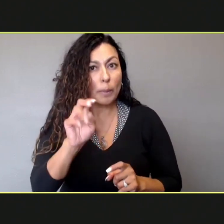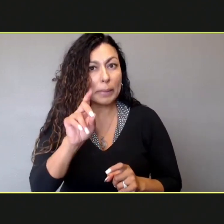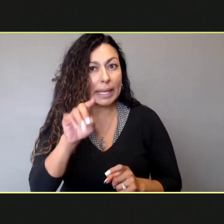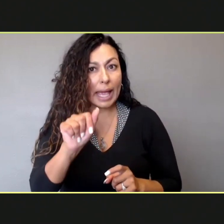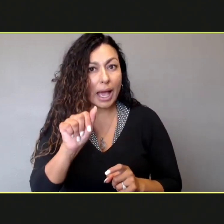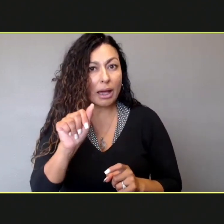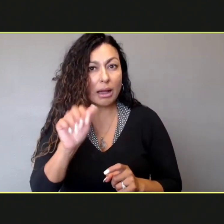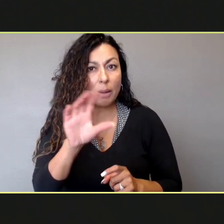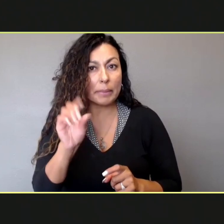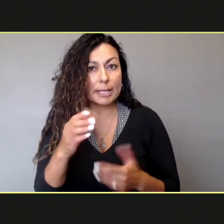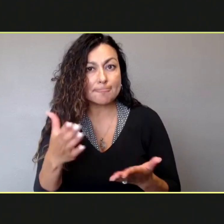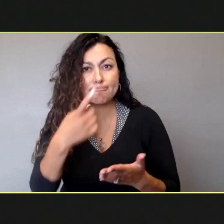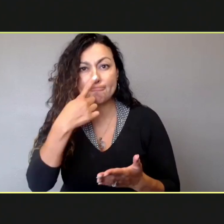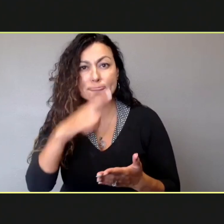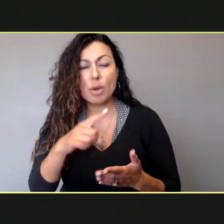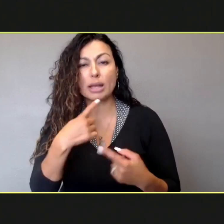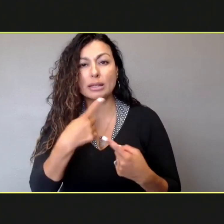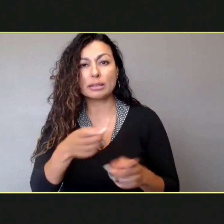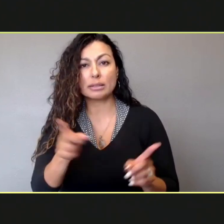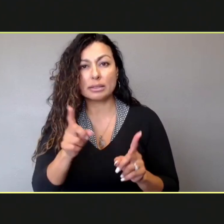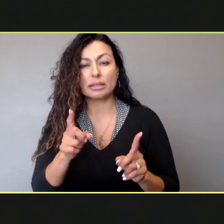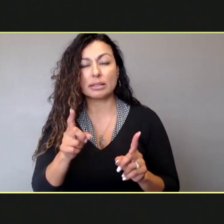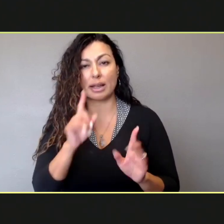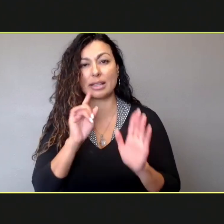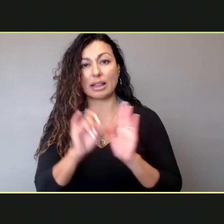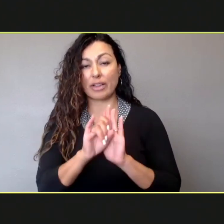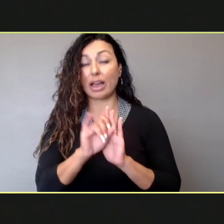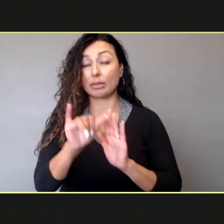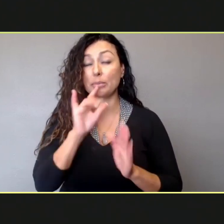could identify that, that would be helpful.